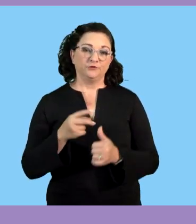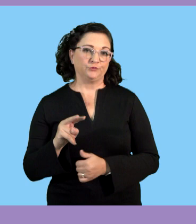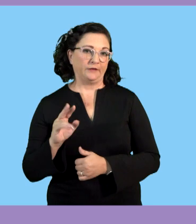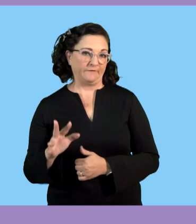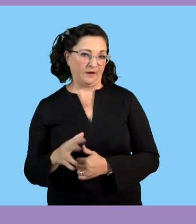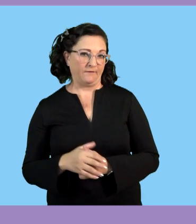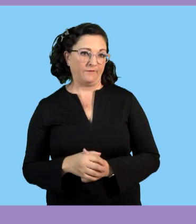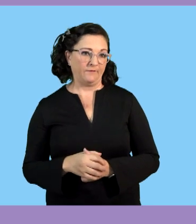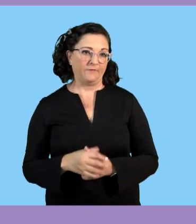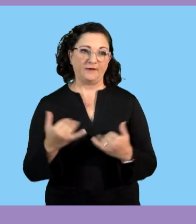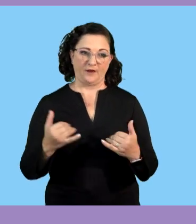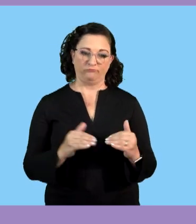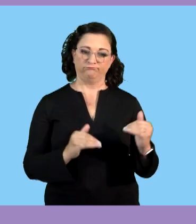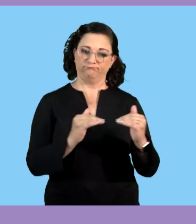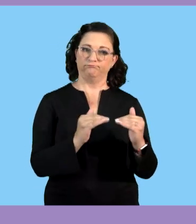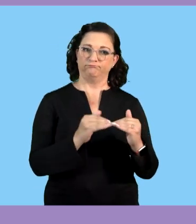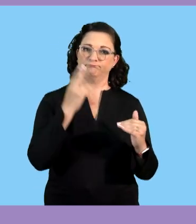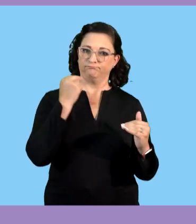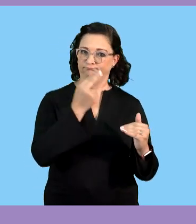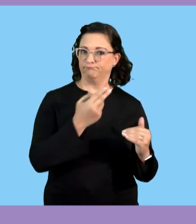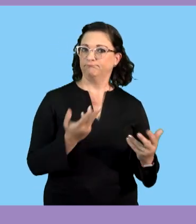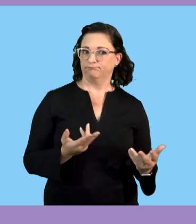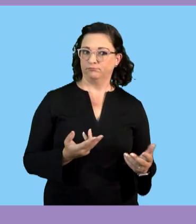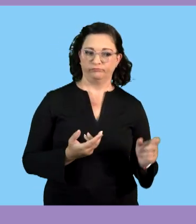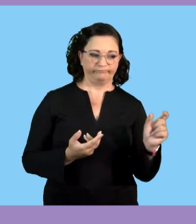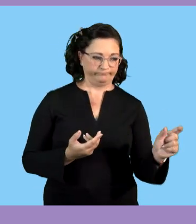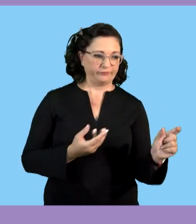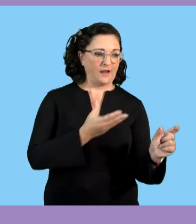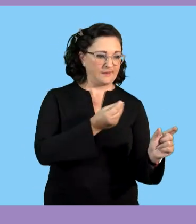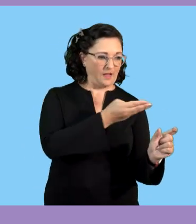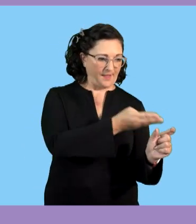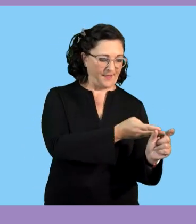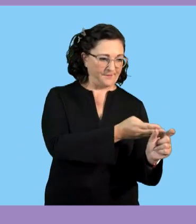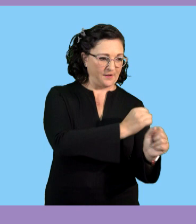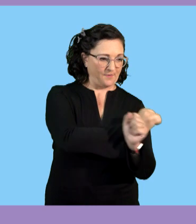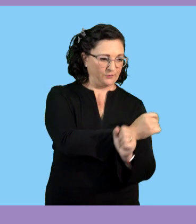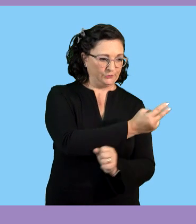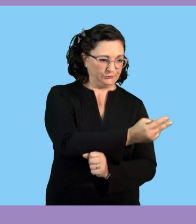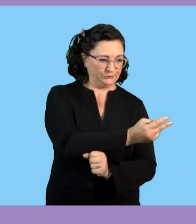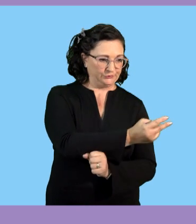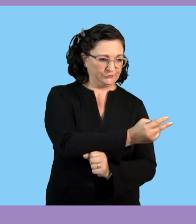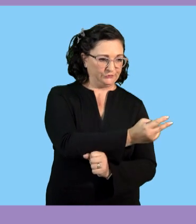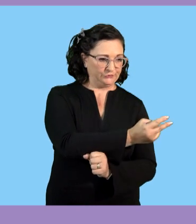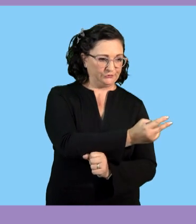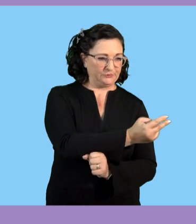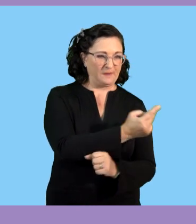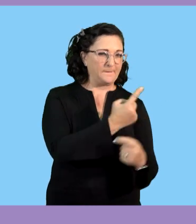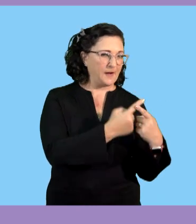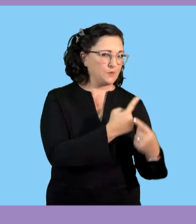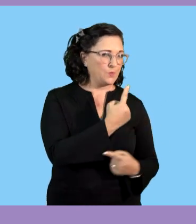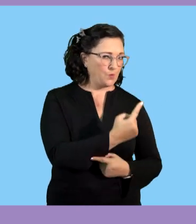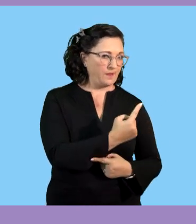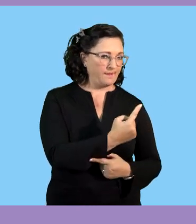have 25. Now this has been turned into a nice equation where we say a certain number multiplied by 2, and then we